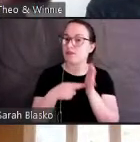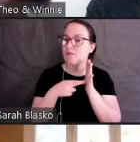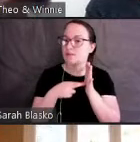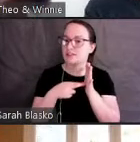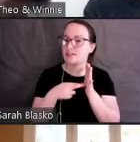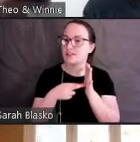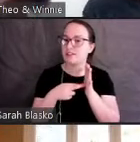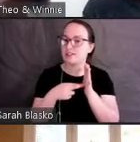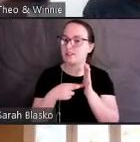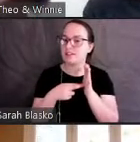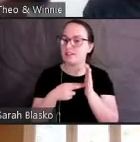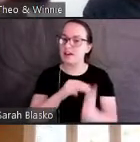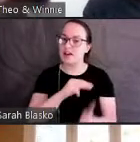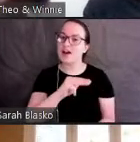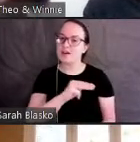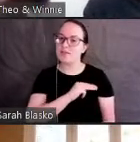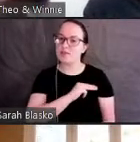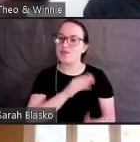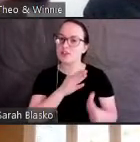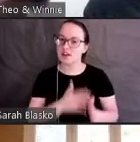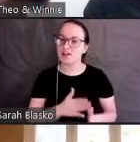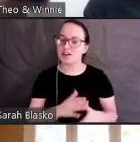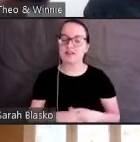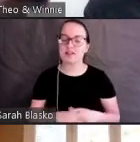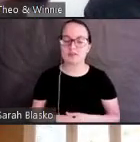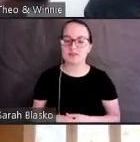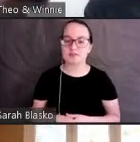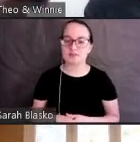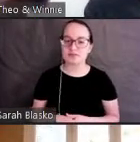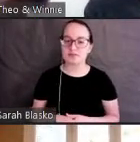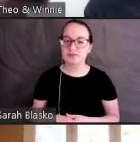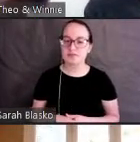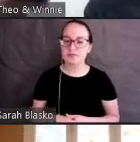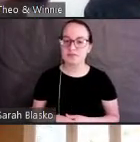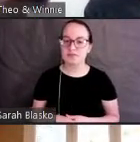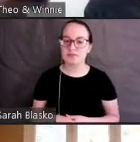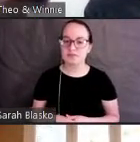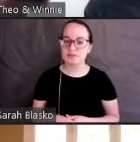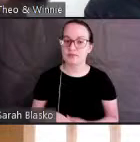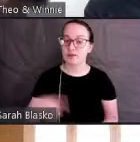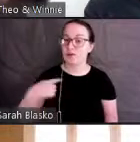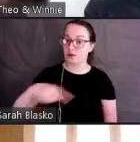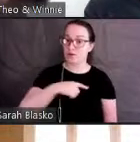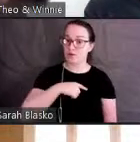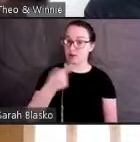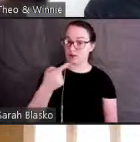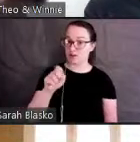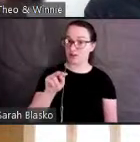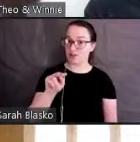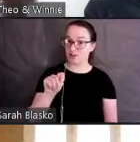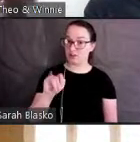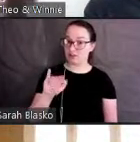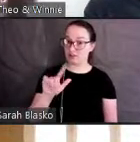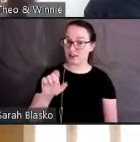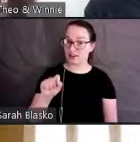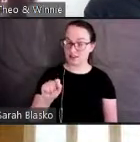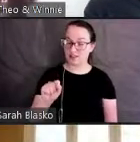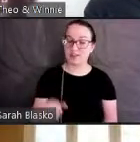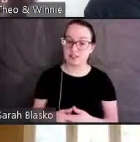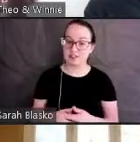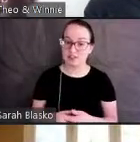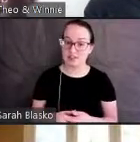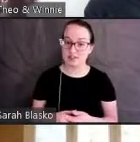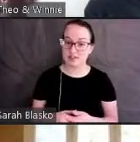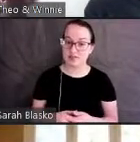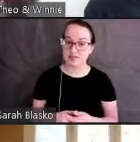God. He was a missionary to the Gentiles, which is us, by the way. We are the Gentiles. So yeah, that's why his letter keeps